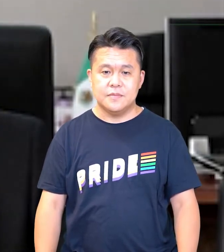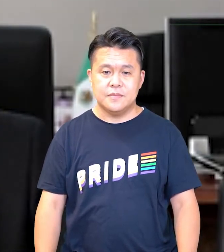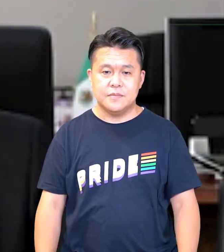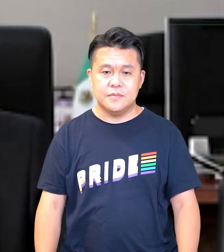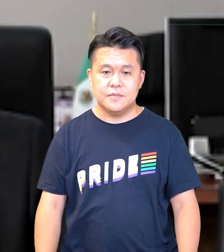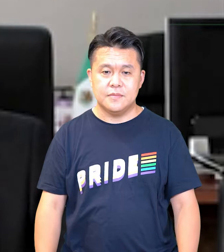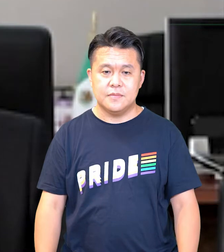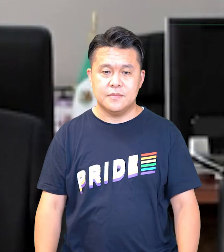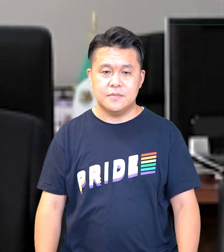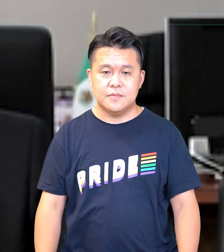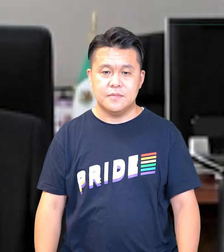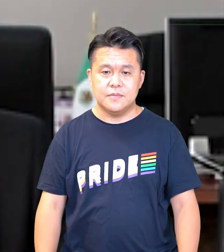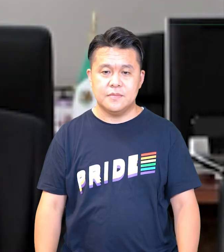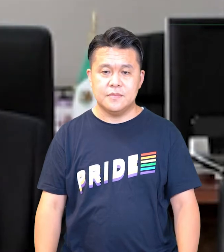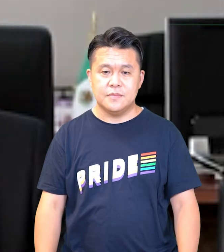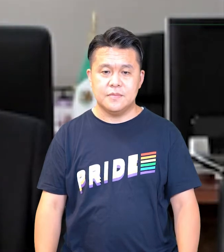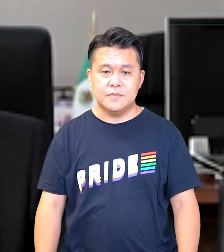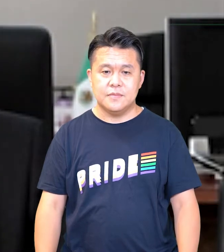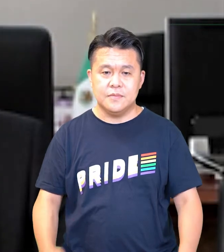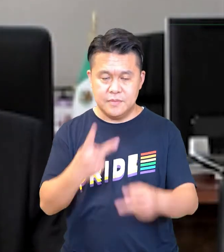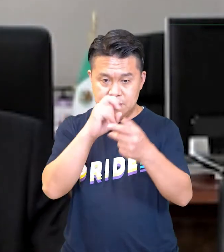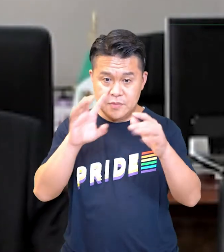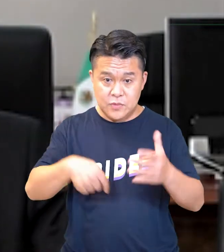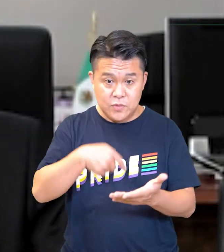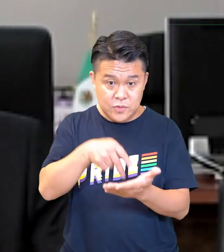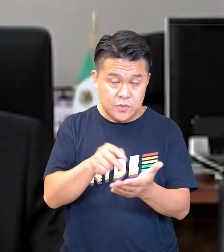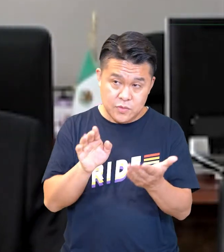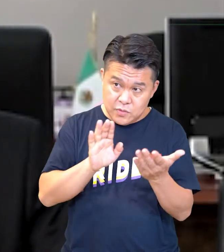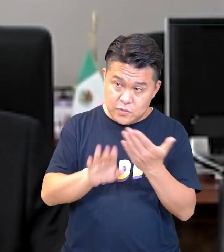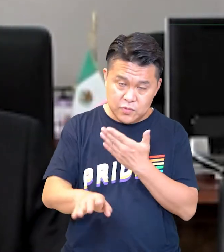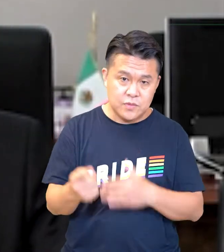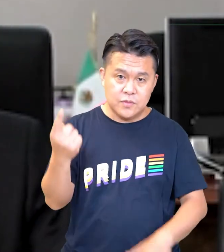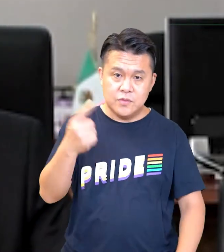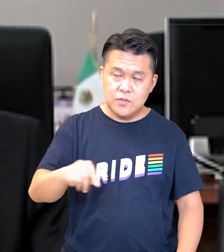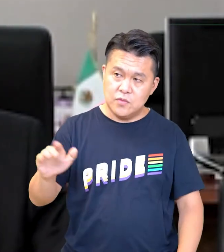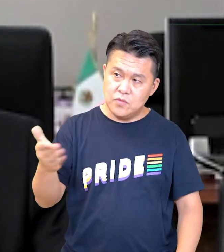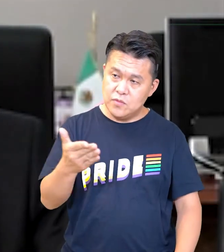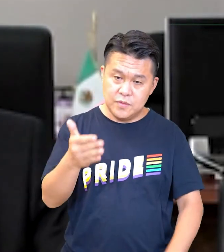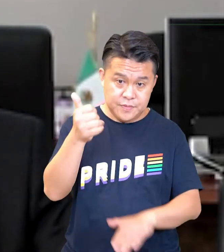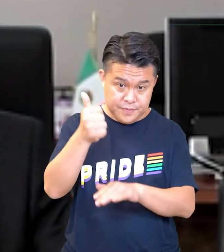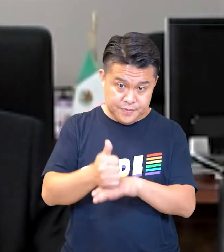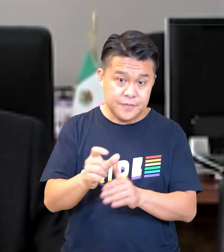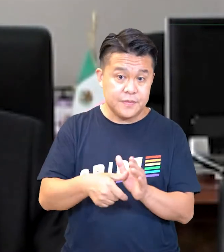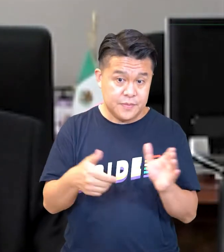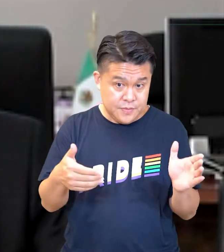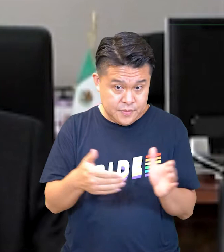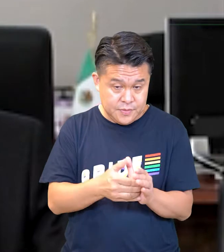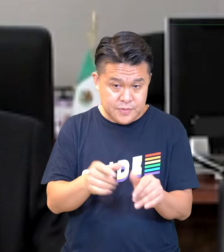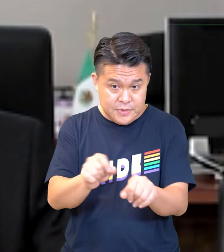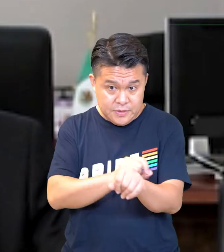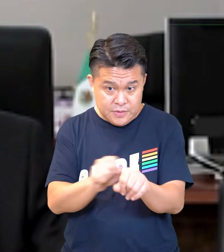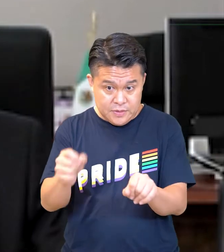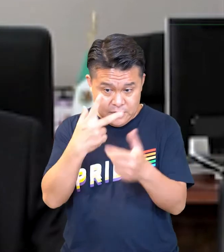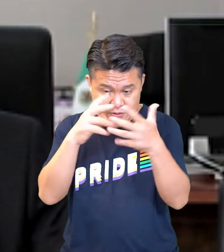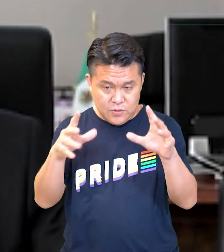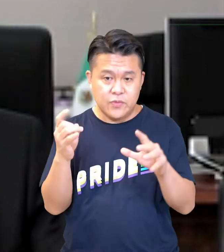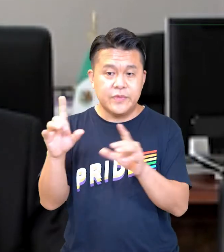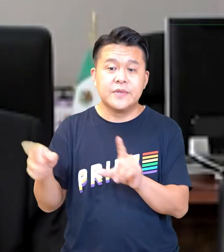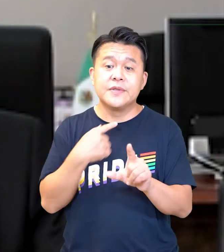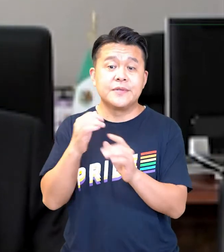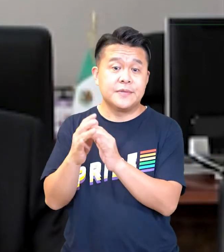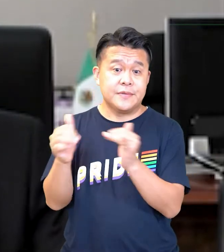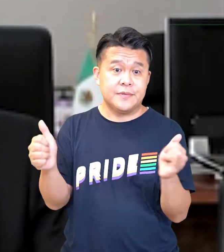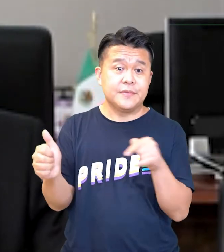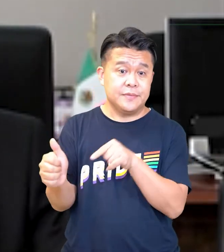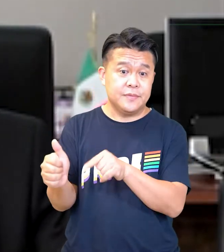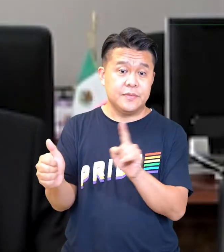century, a systematic and institutional form of discrimination existed in Mexico,